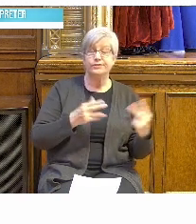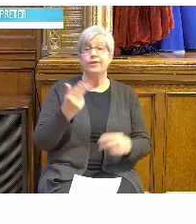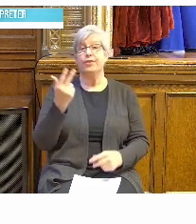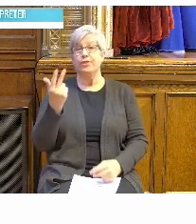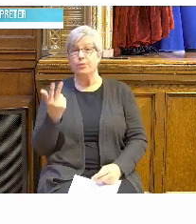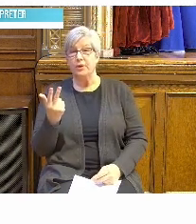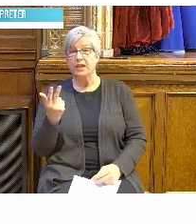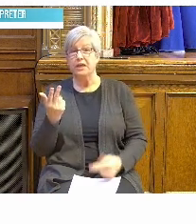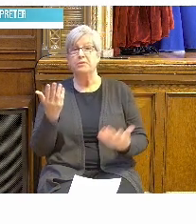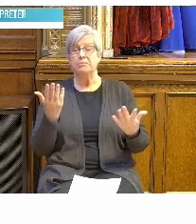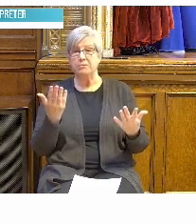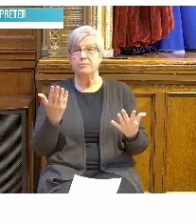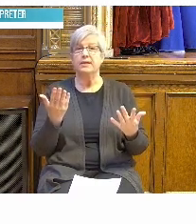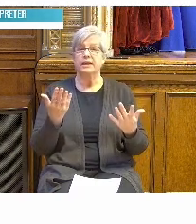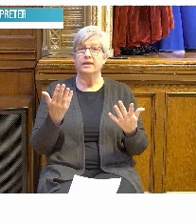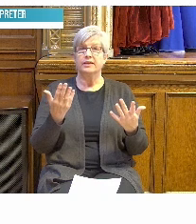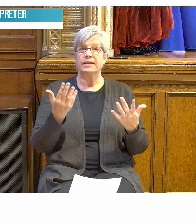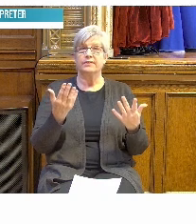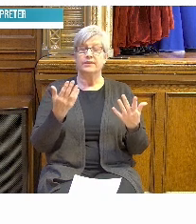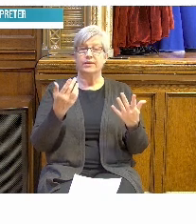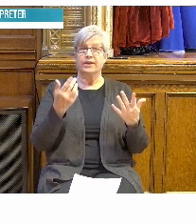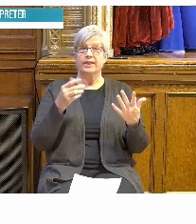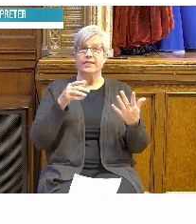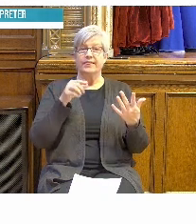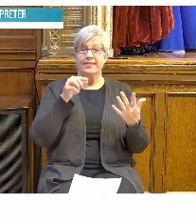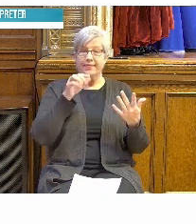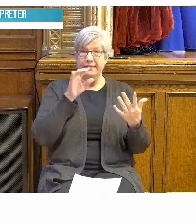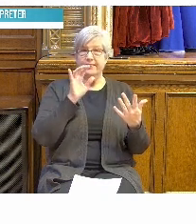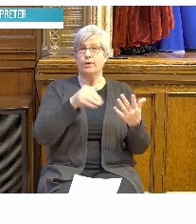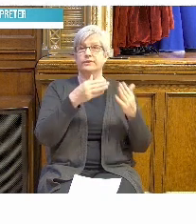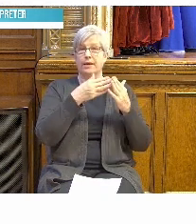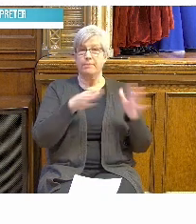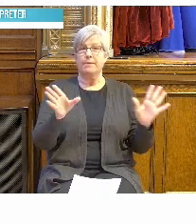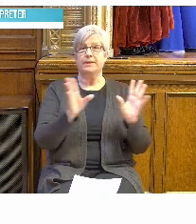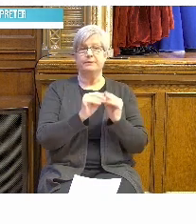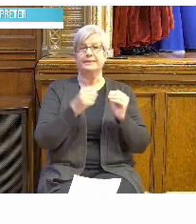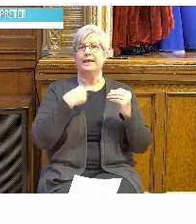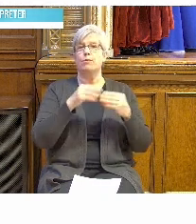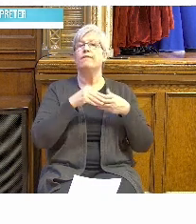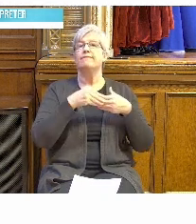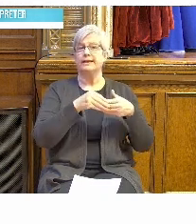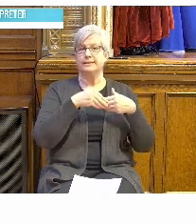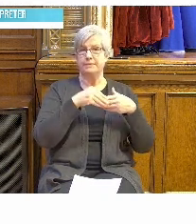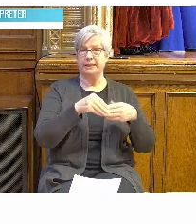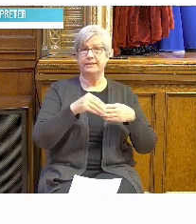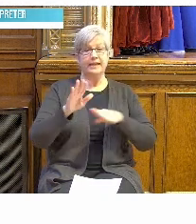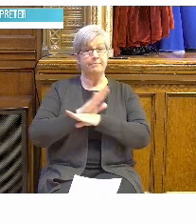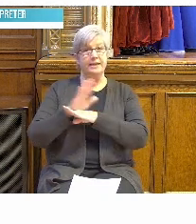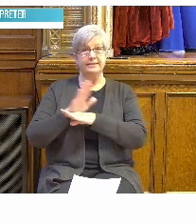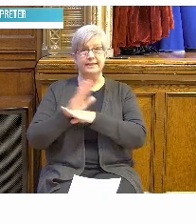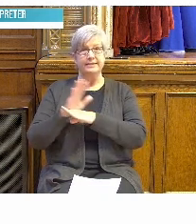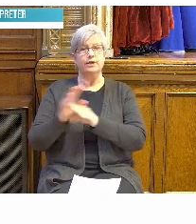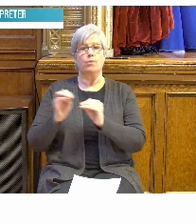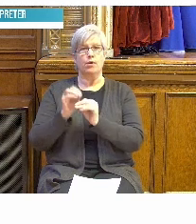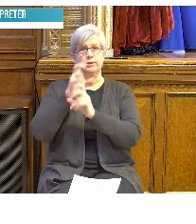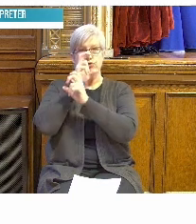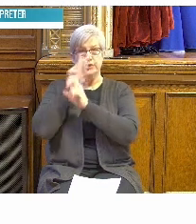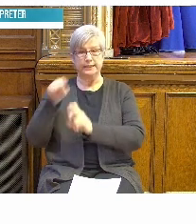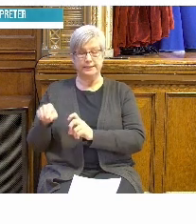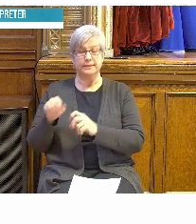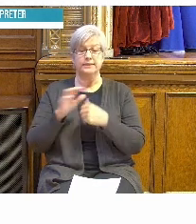commissioners. This is an area where there is flexibility. The other thing